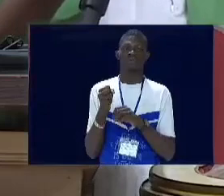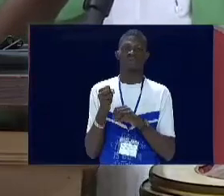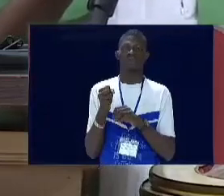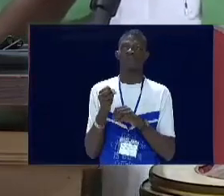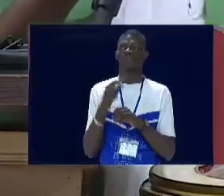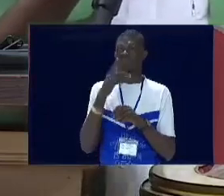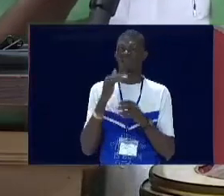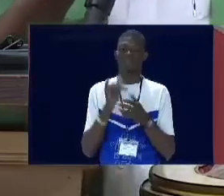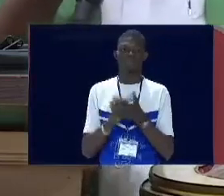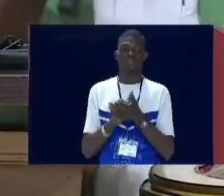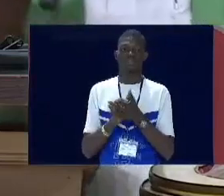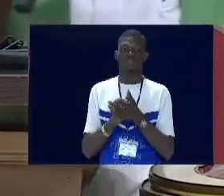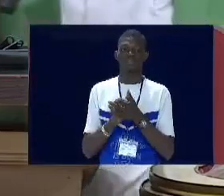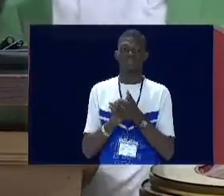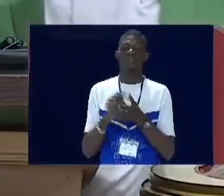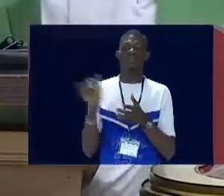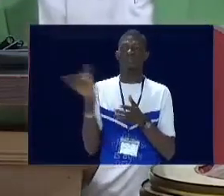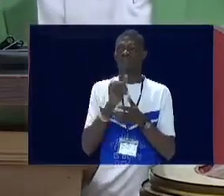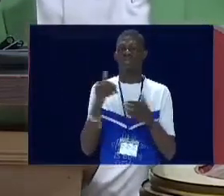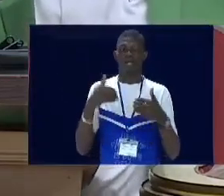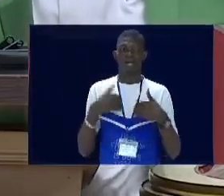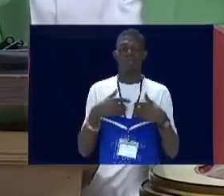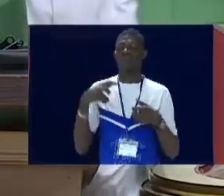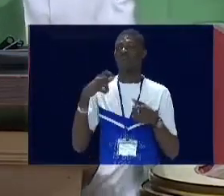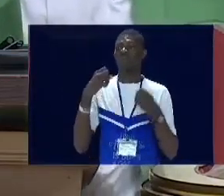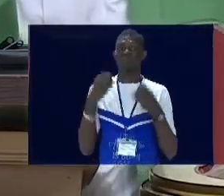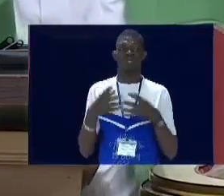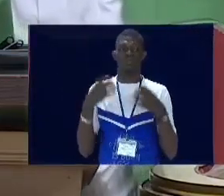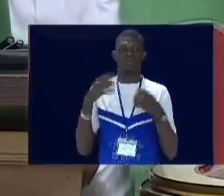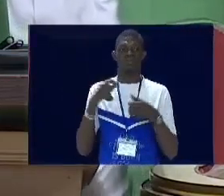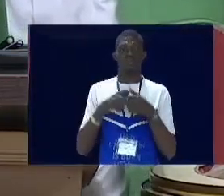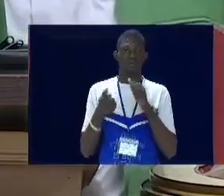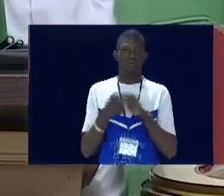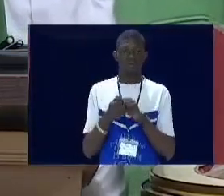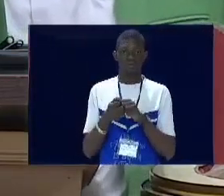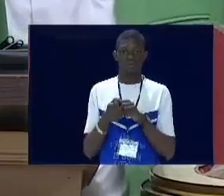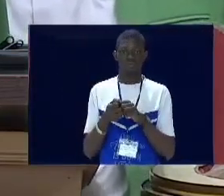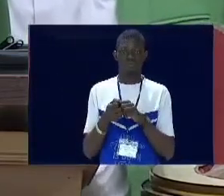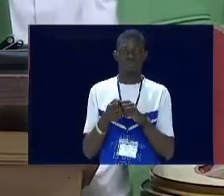said he had many problems. So he